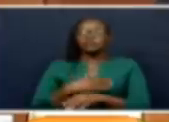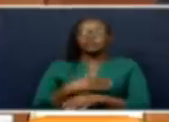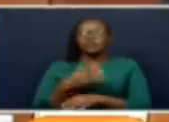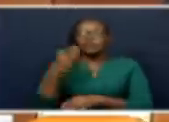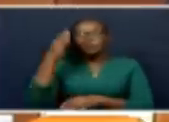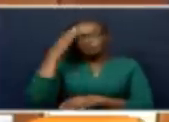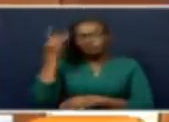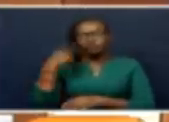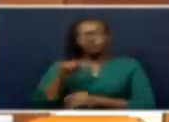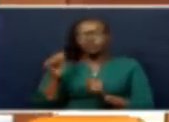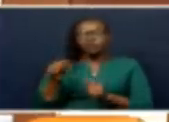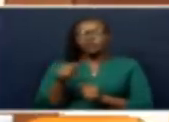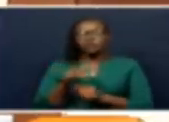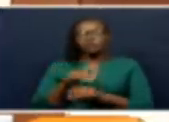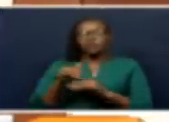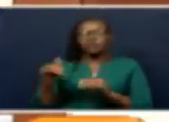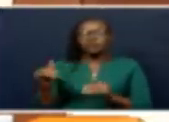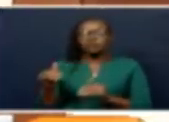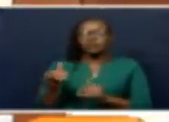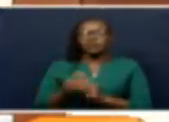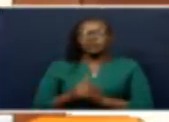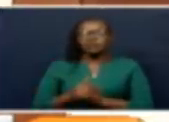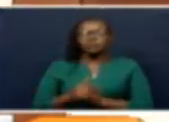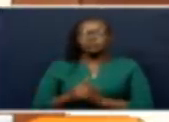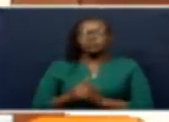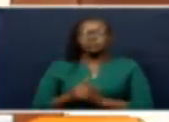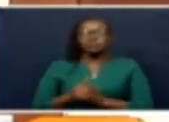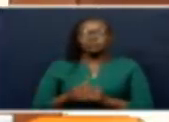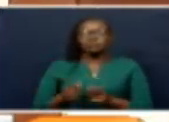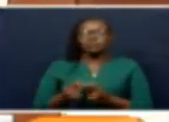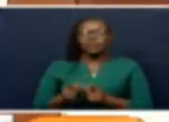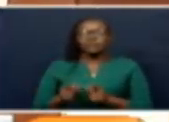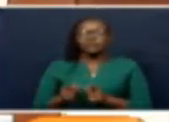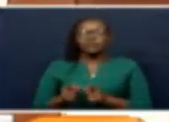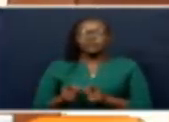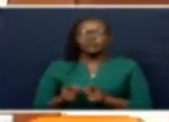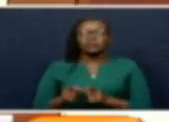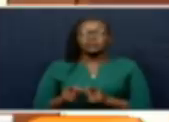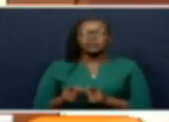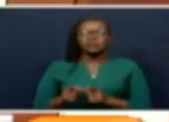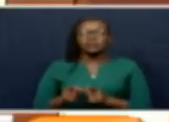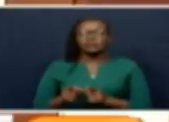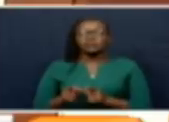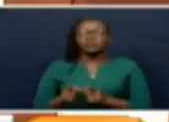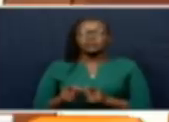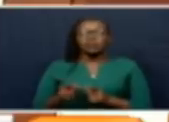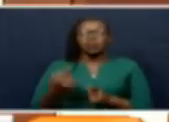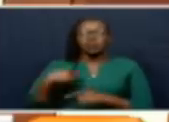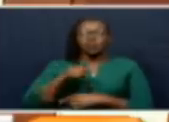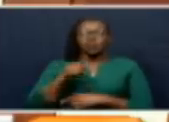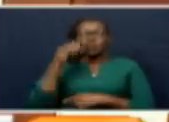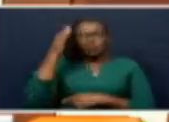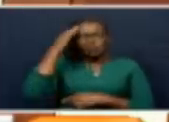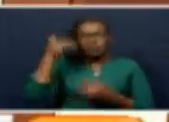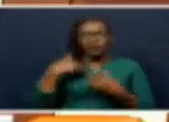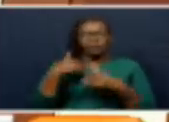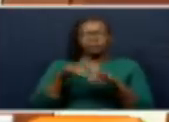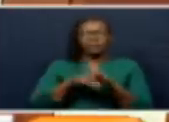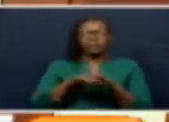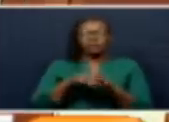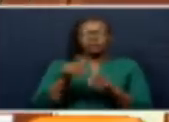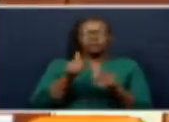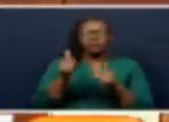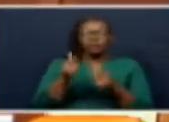there. Leave the I'm serving my fourth term as a member of the International Labour Organization governing body. Leave the Brionis alone. By more